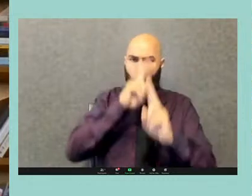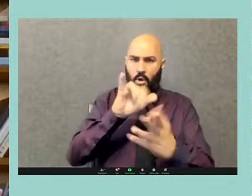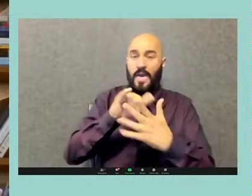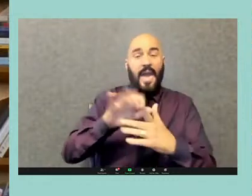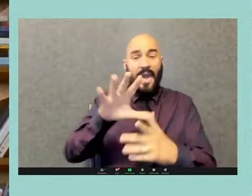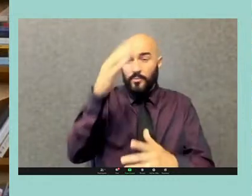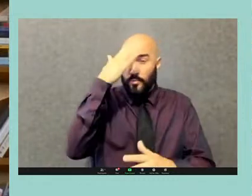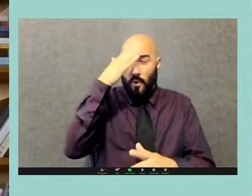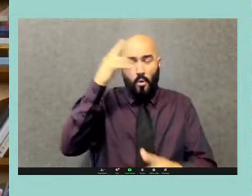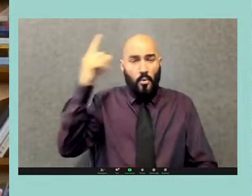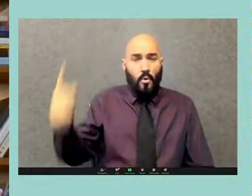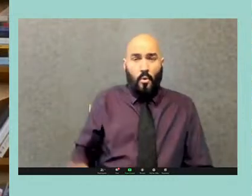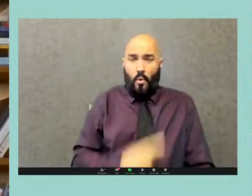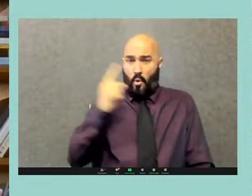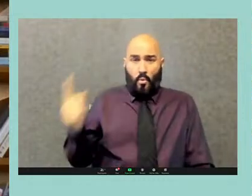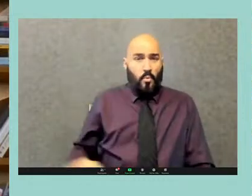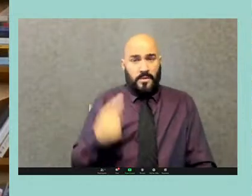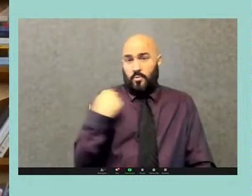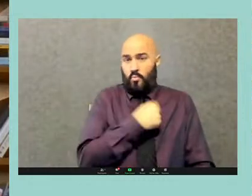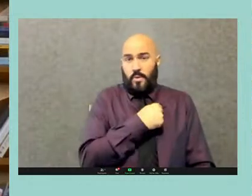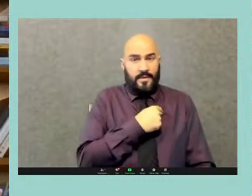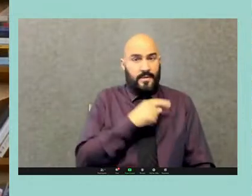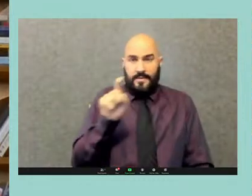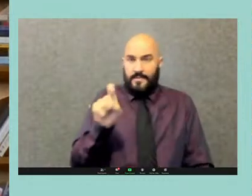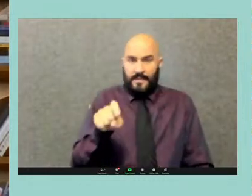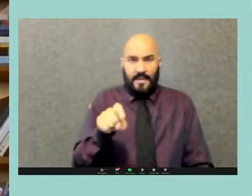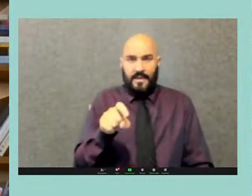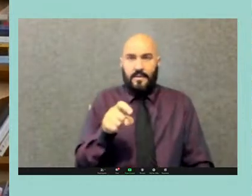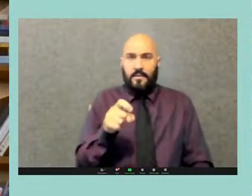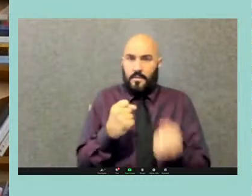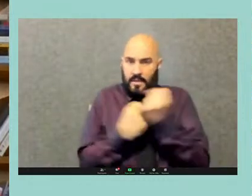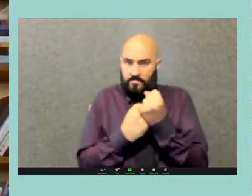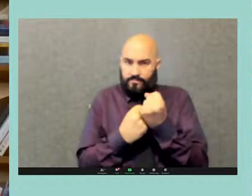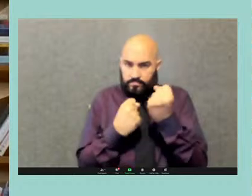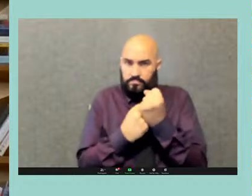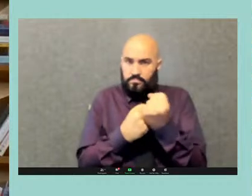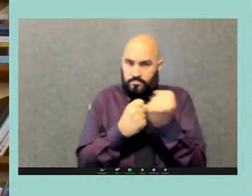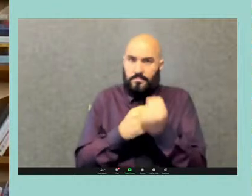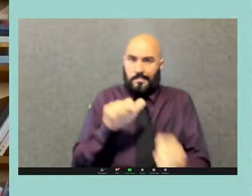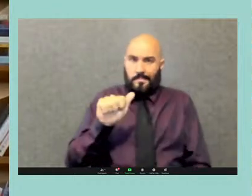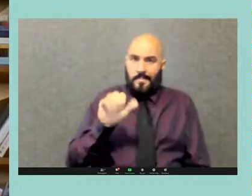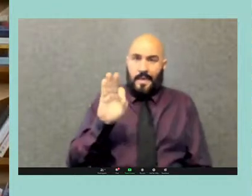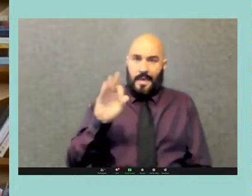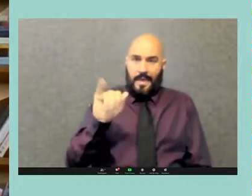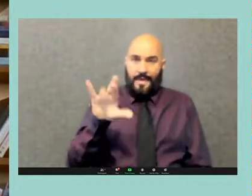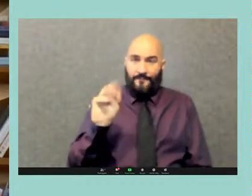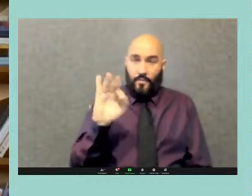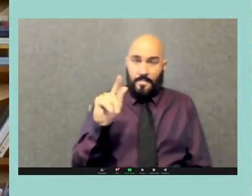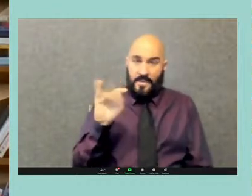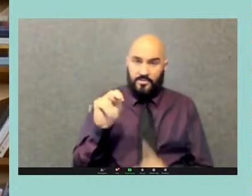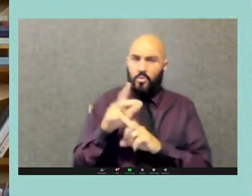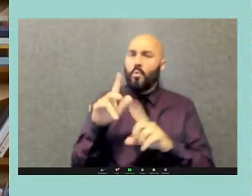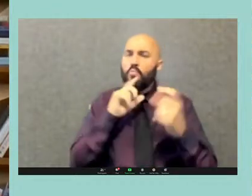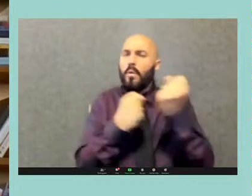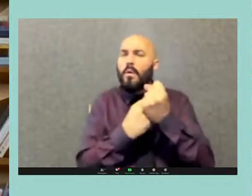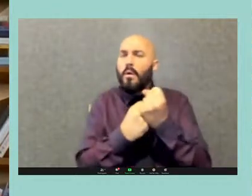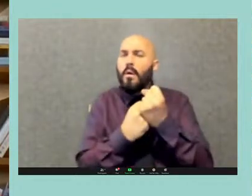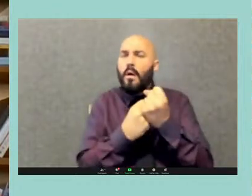and ever in need of reaffirmation, that you are not